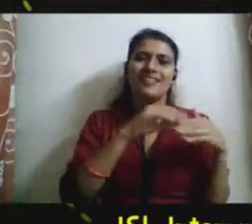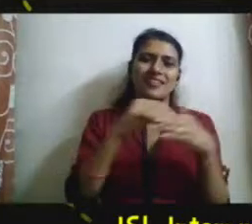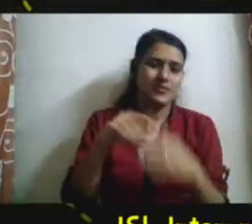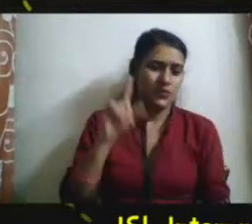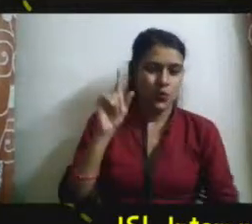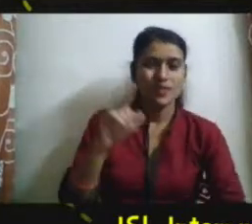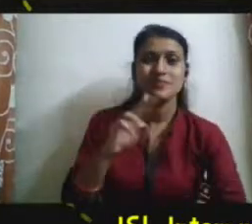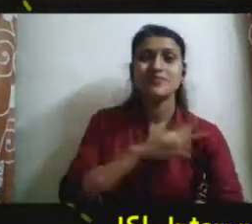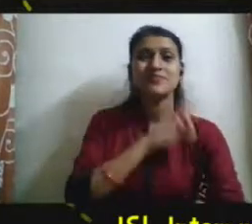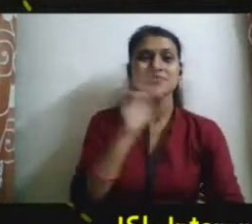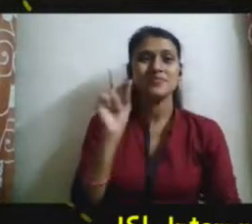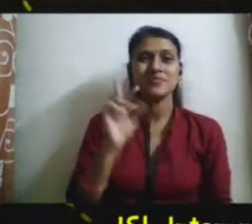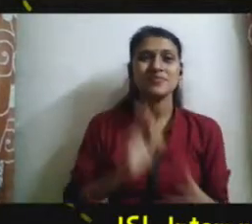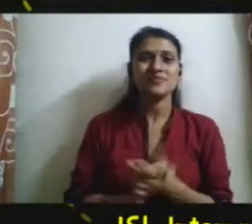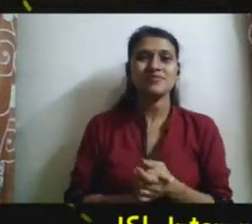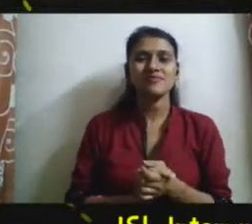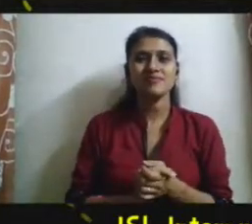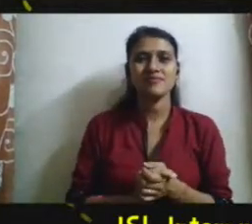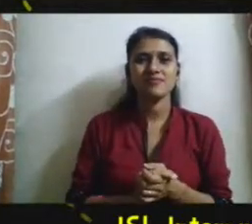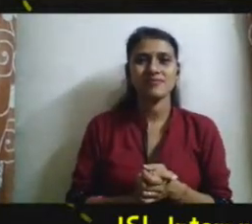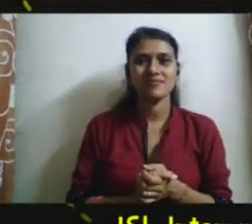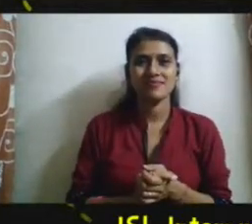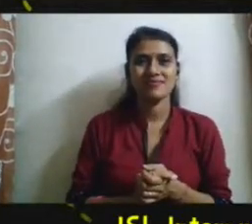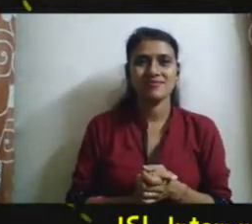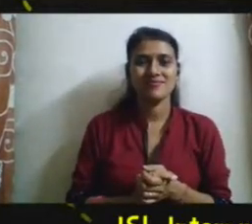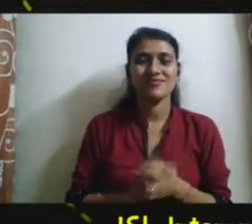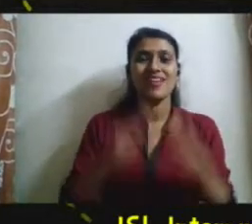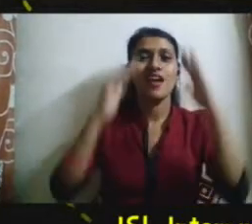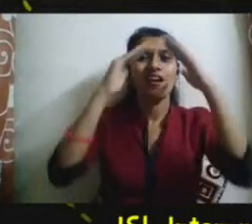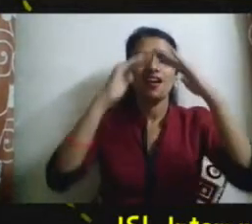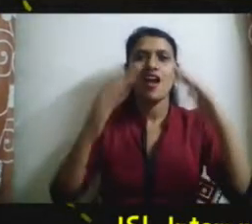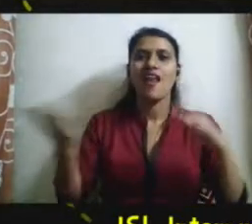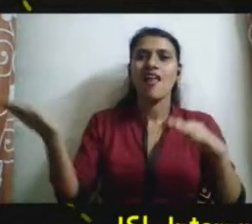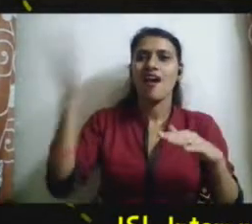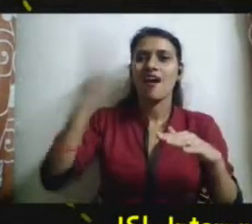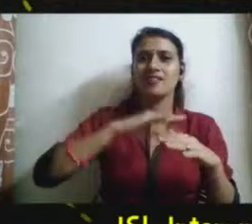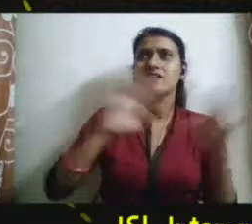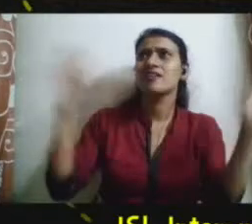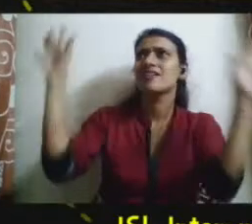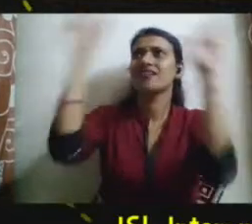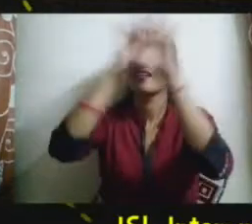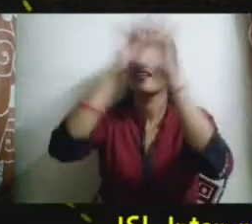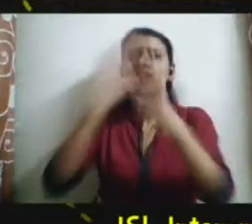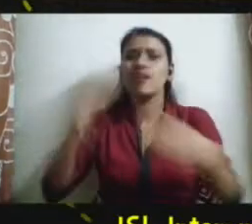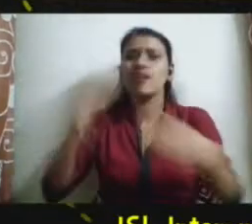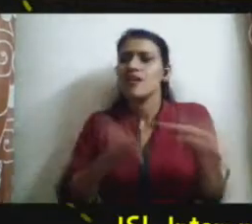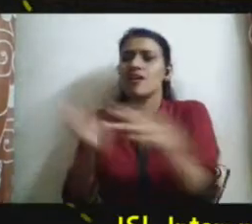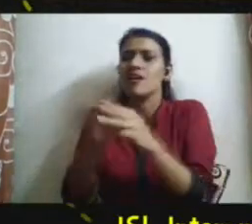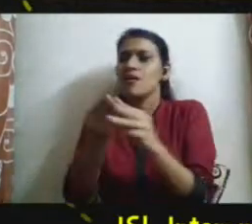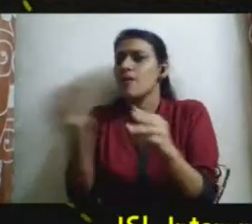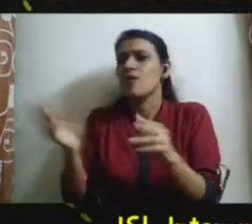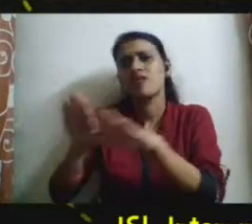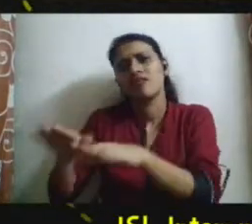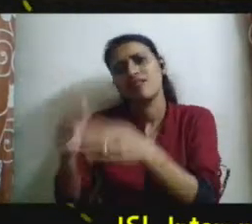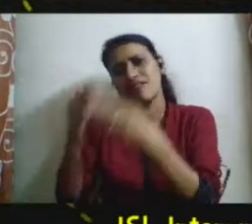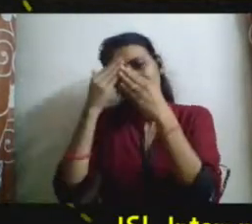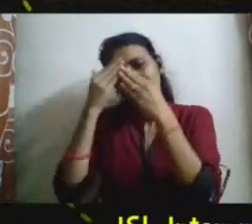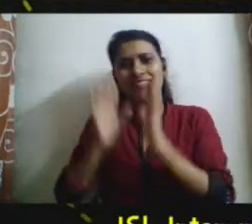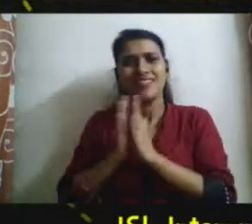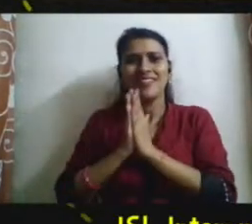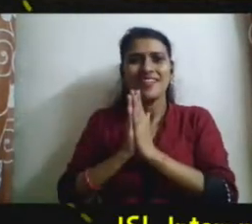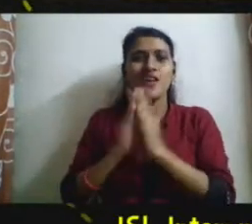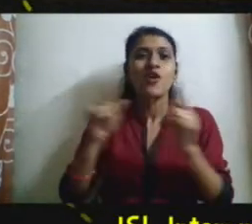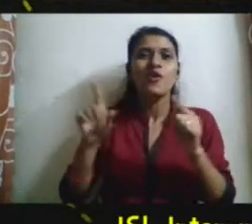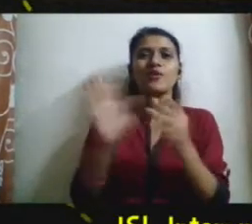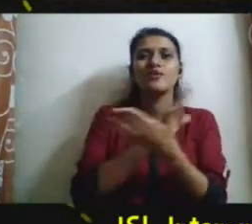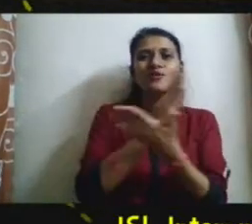one is Ghar Aaja Ghera Hai Badra Sanwariya, Nadi Nare Na Jao Shyam Paiyan Padu. All these songs.